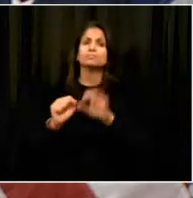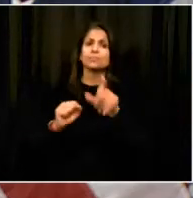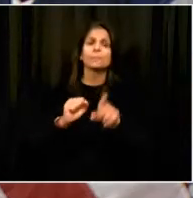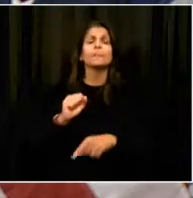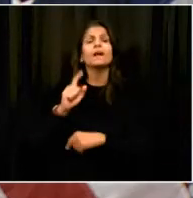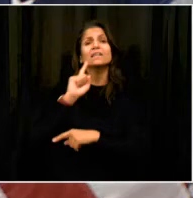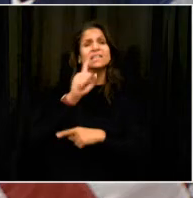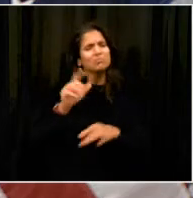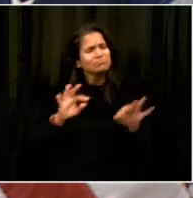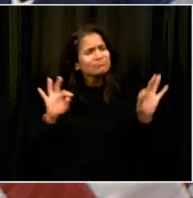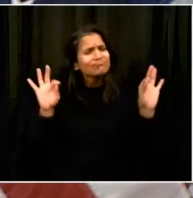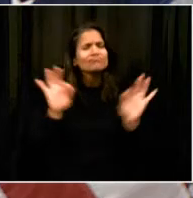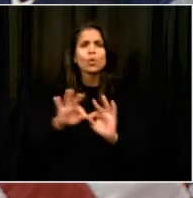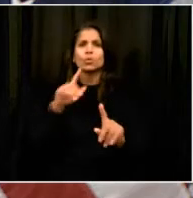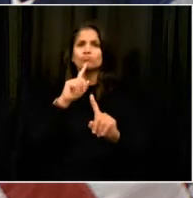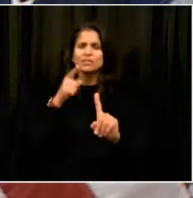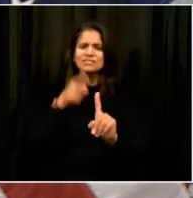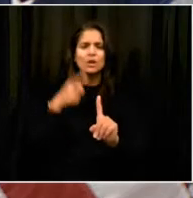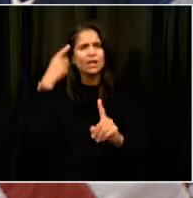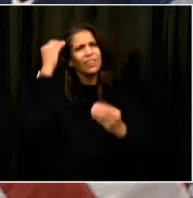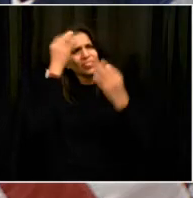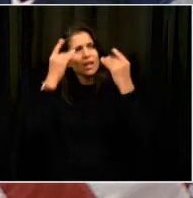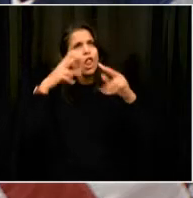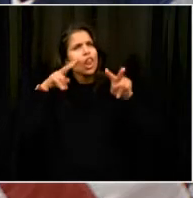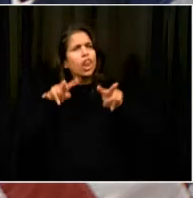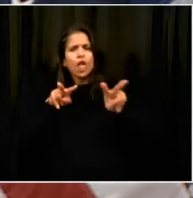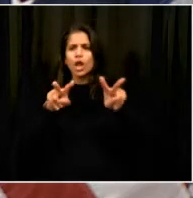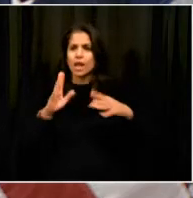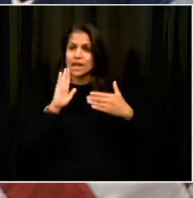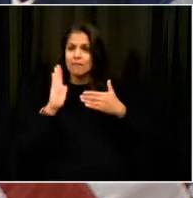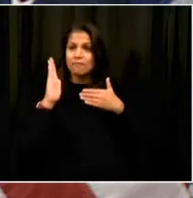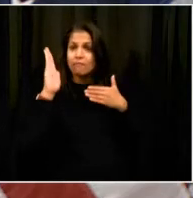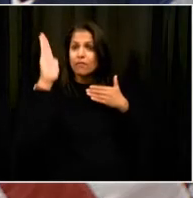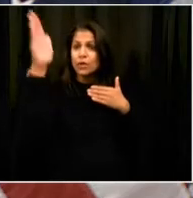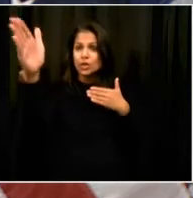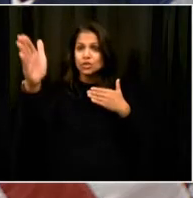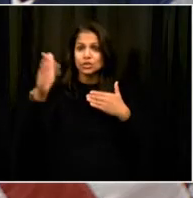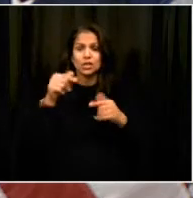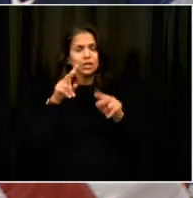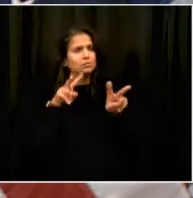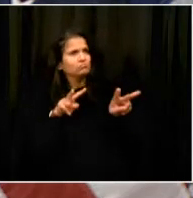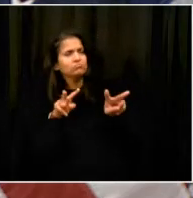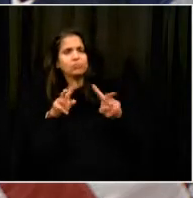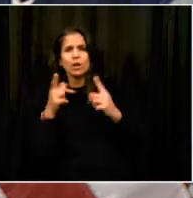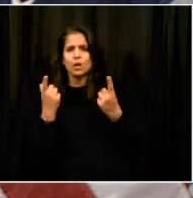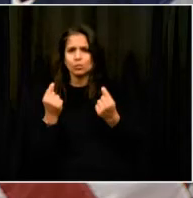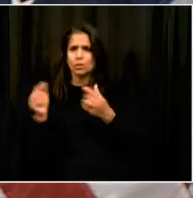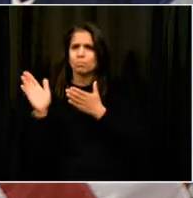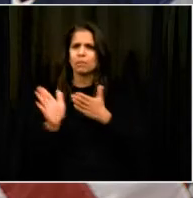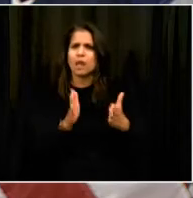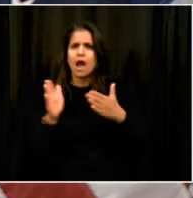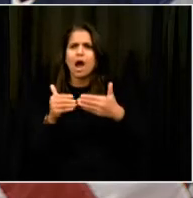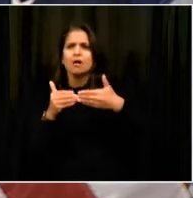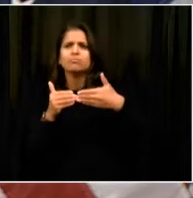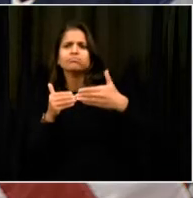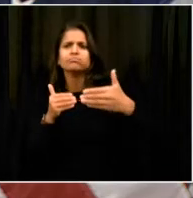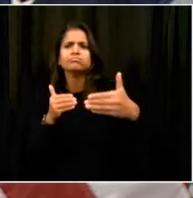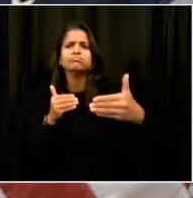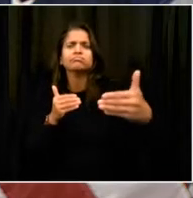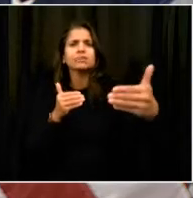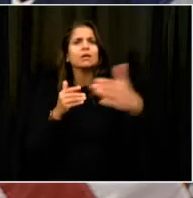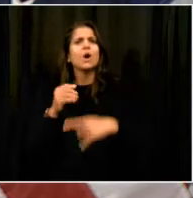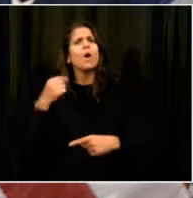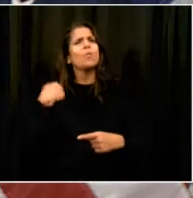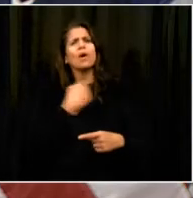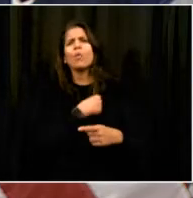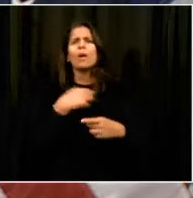and how we go to new places as a city that makes us even stronger. So this is a critical moment, and everyone should